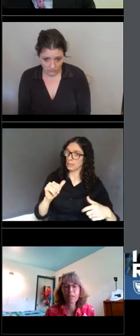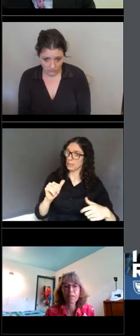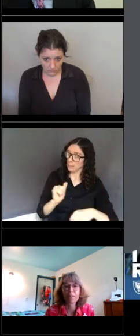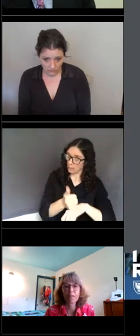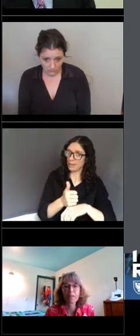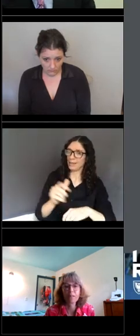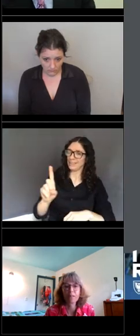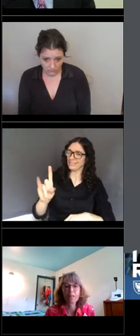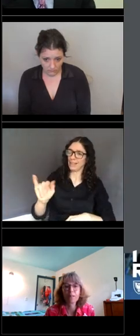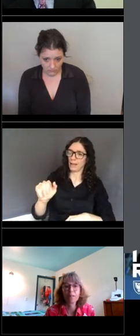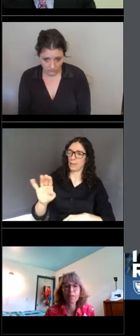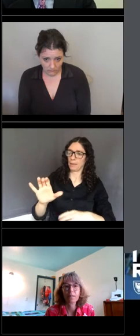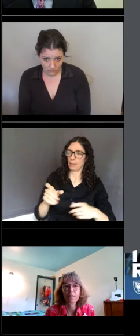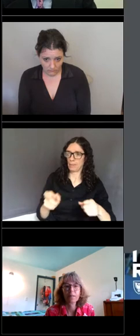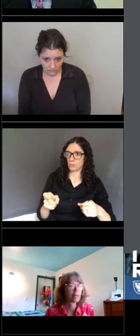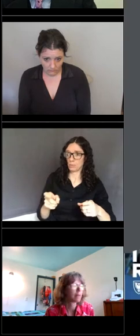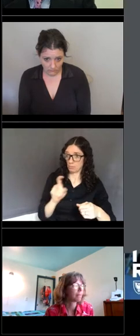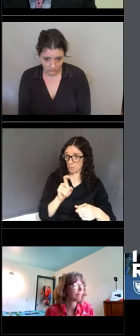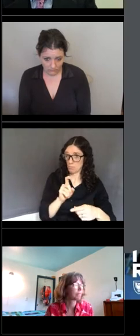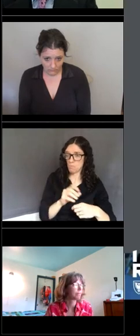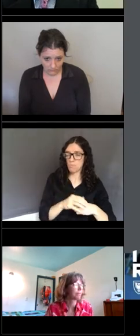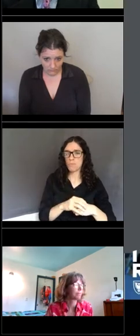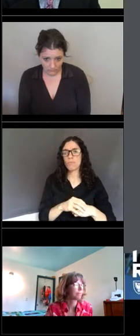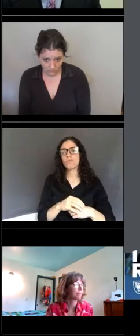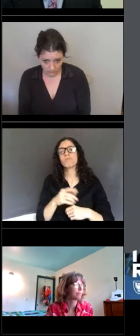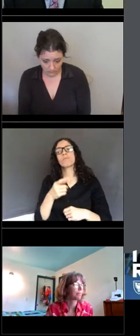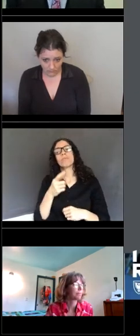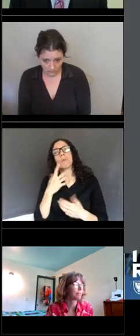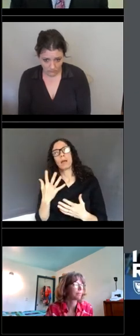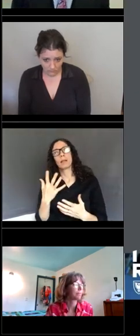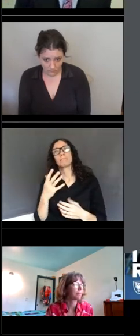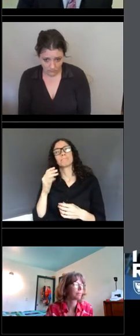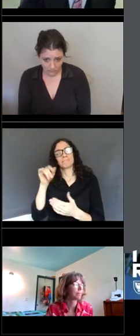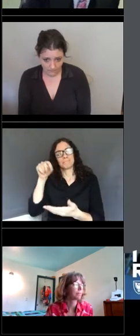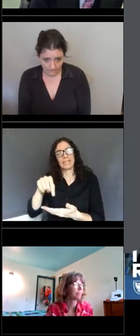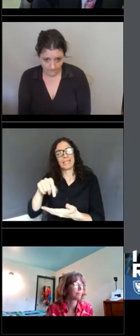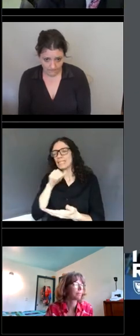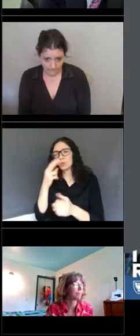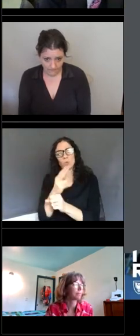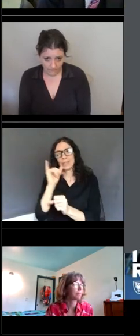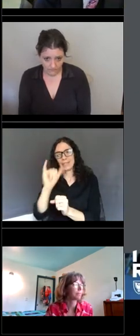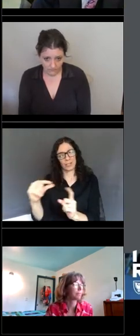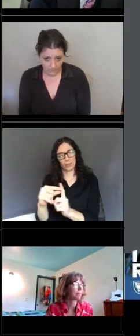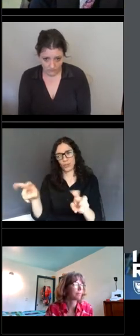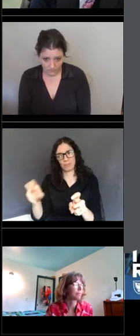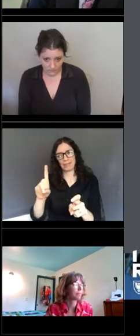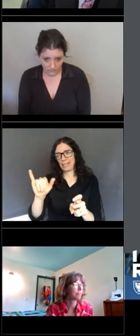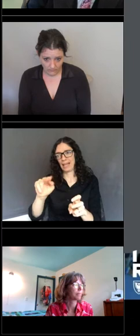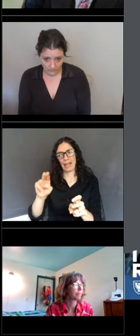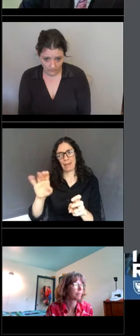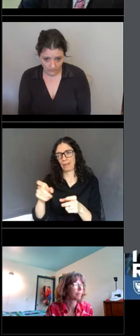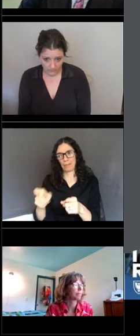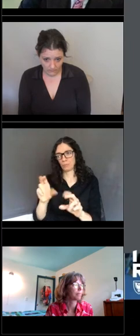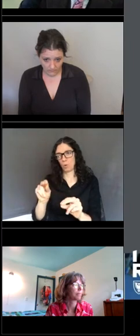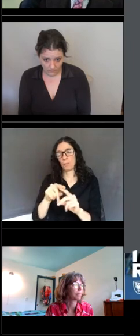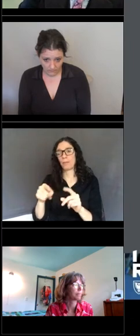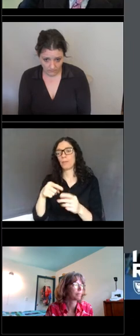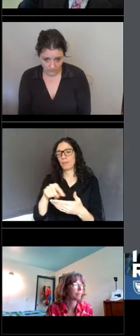management. So although they didn't use the term dynamic management, they used, like I said,